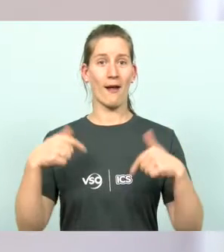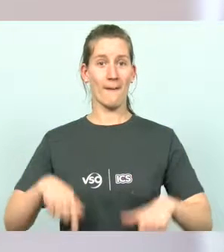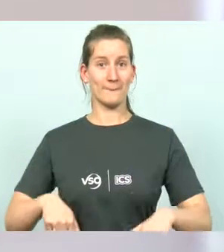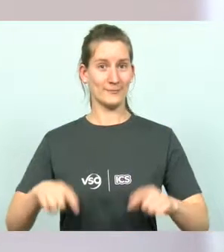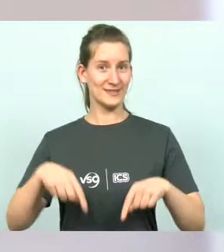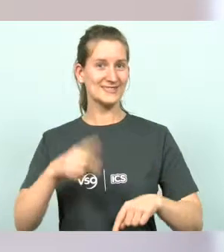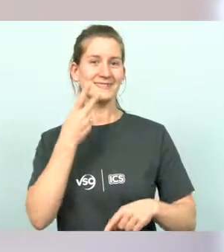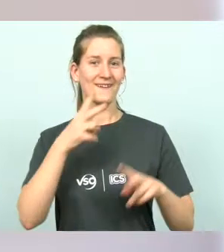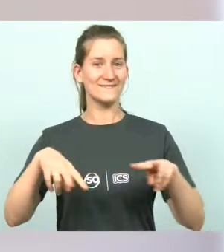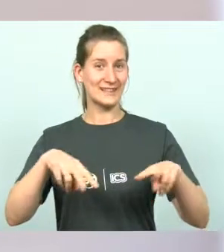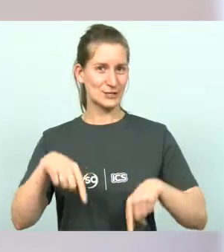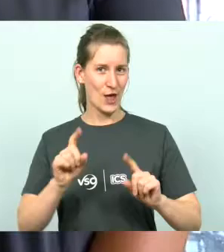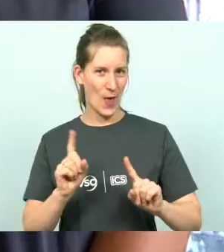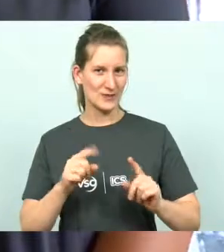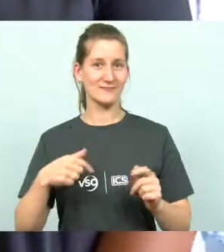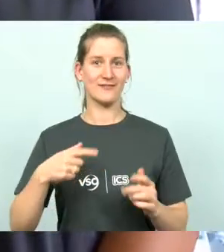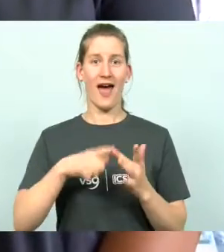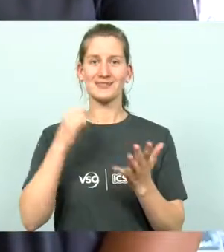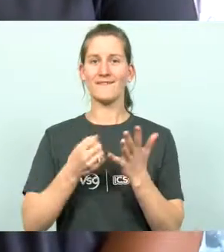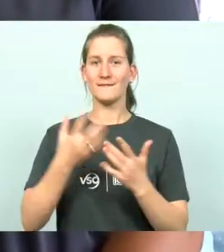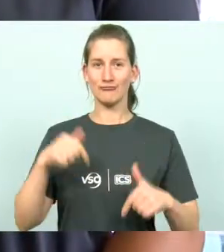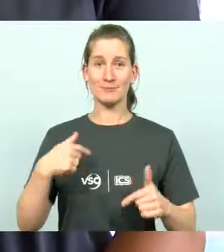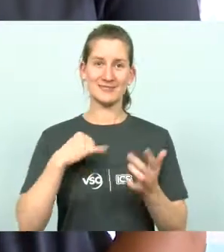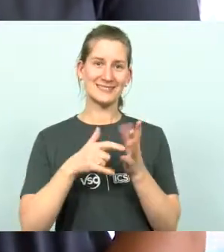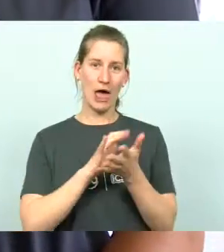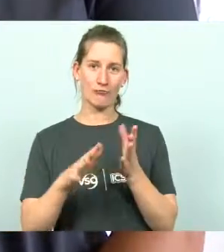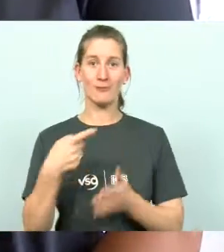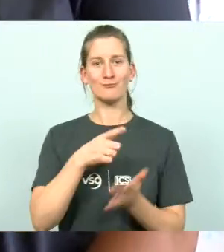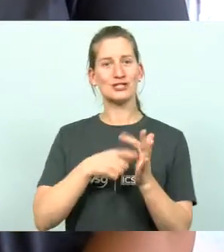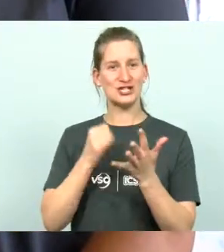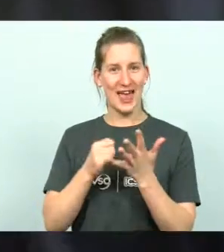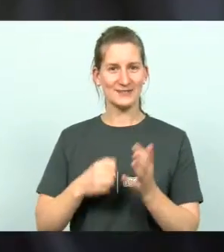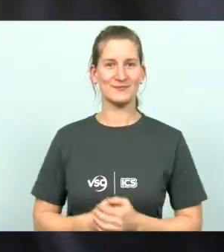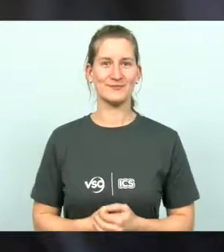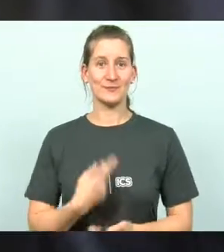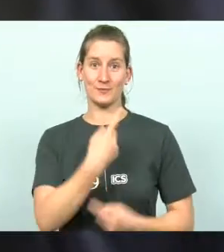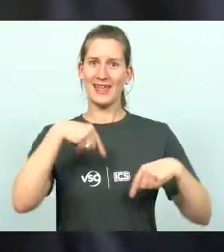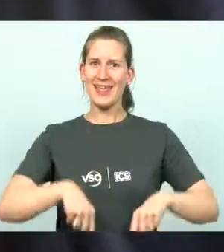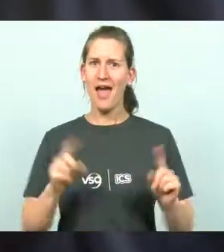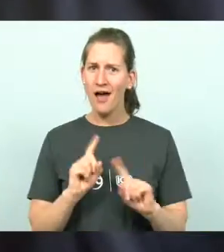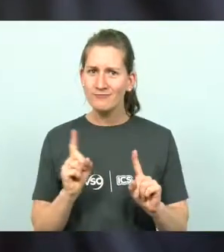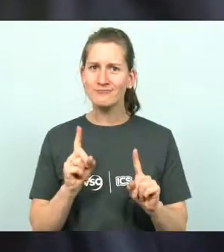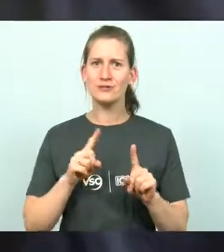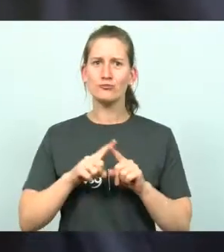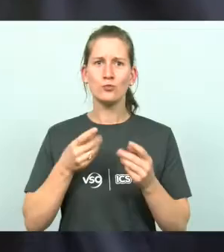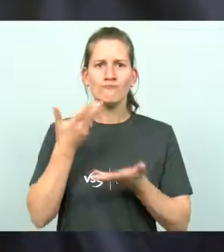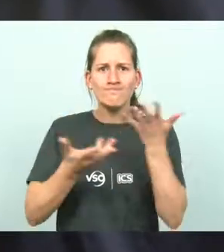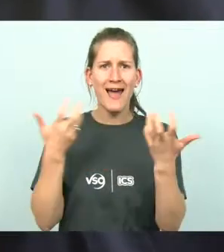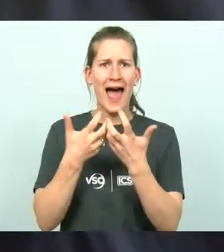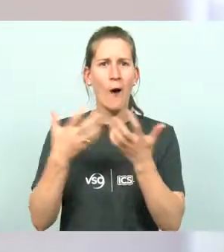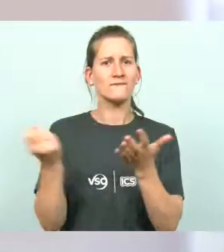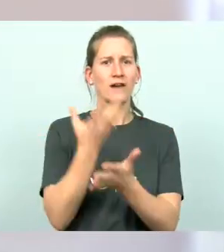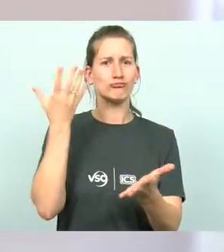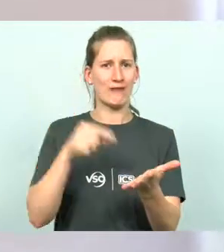Welcome guys to the second video in our guide to ICS fundraising. I'm Sarah. And I'm Jess. And we're here to help you break down a recipe for fundraising